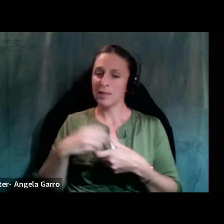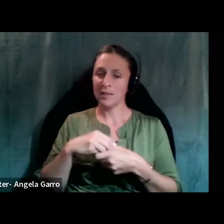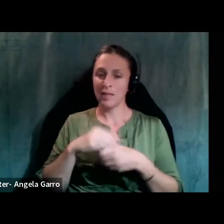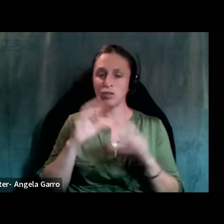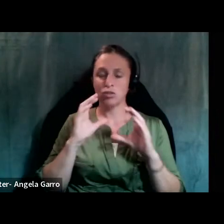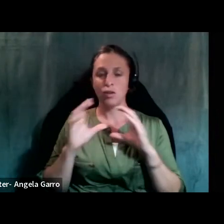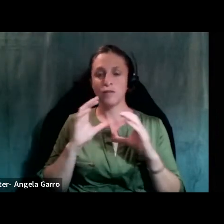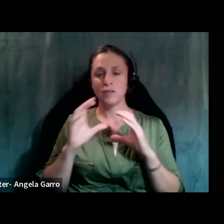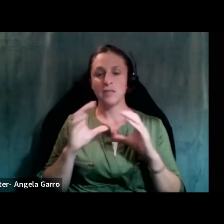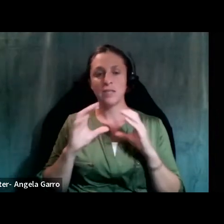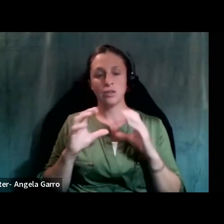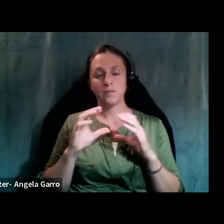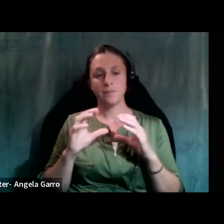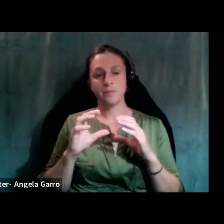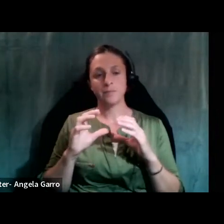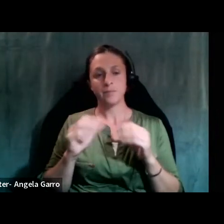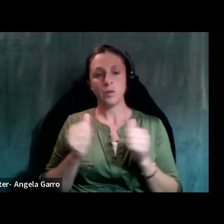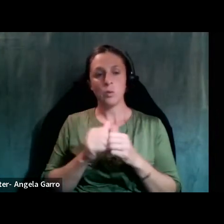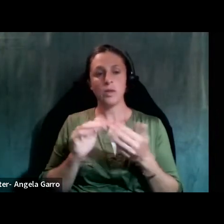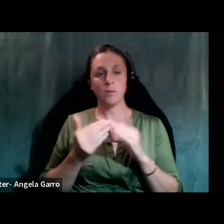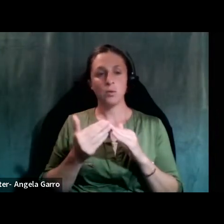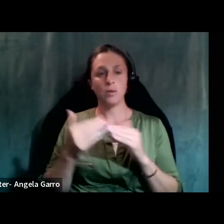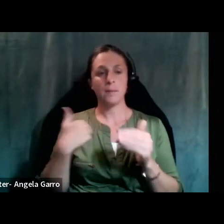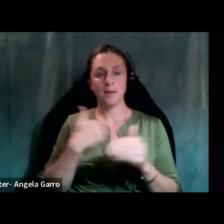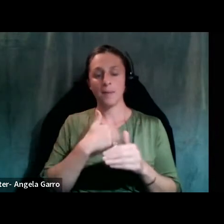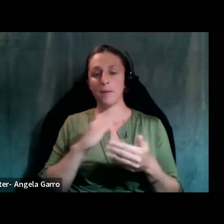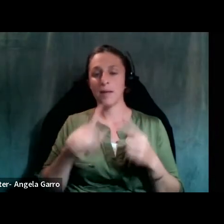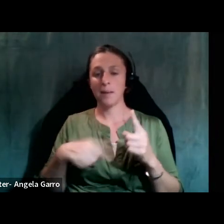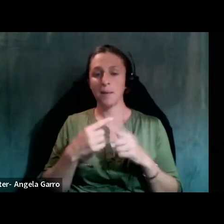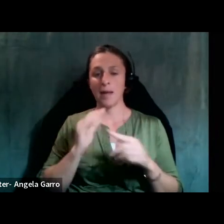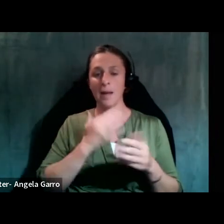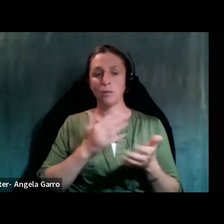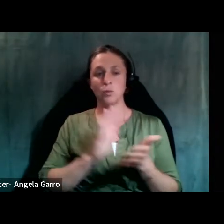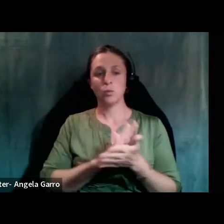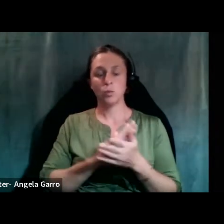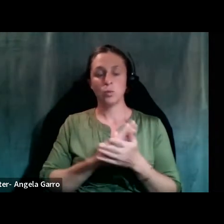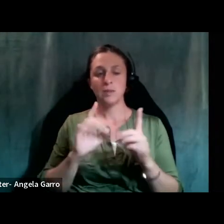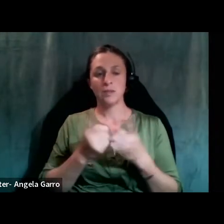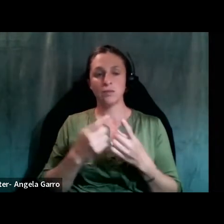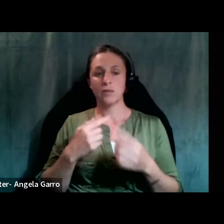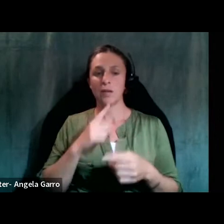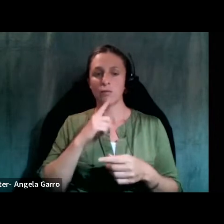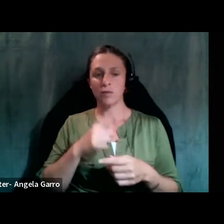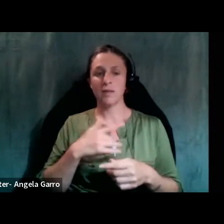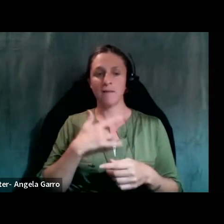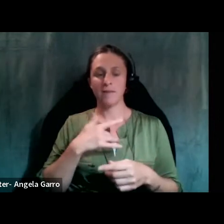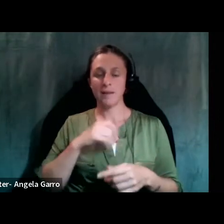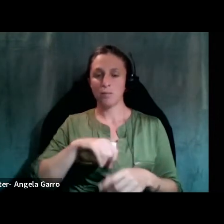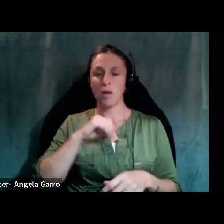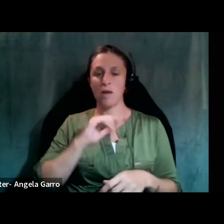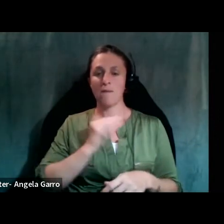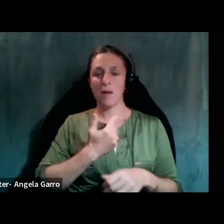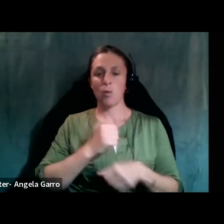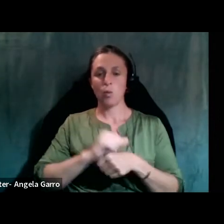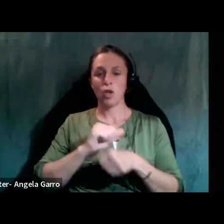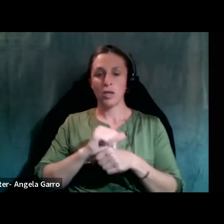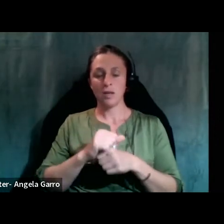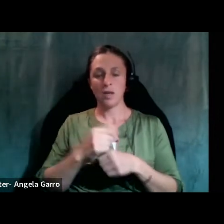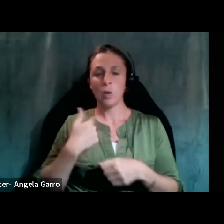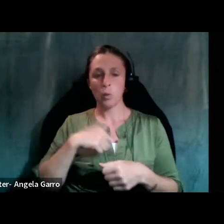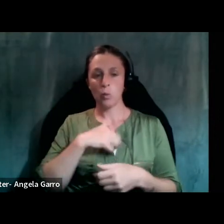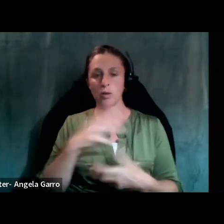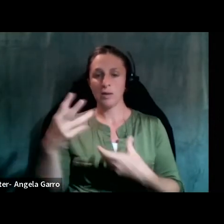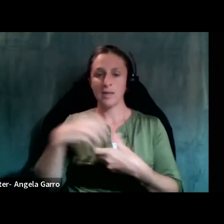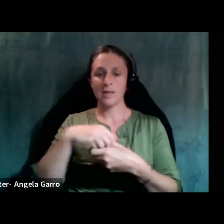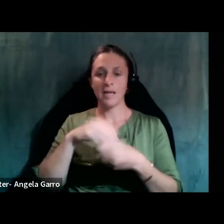conversation with the community member about our school district. So I really feel proud of our work here and that we are engaged in the